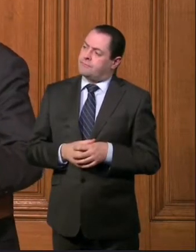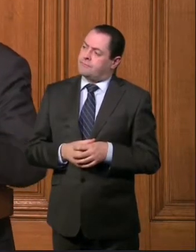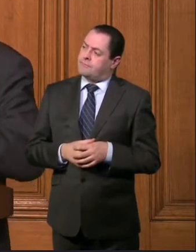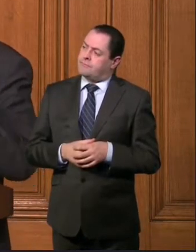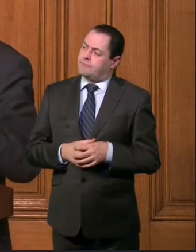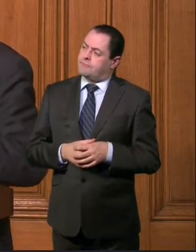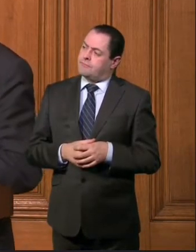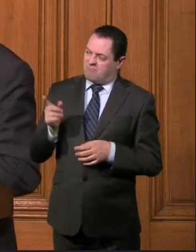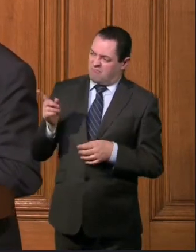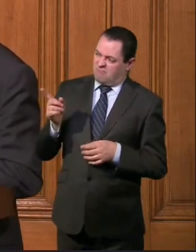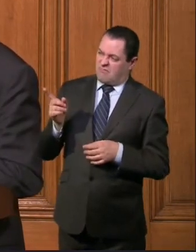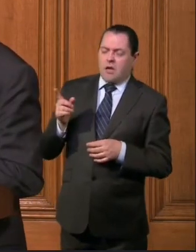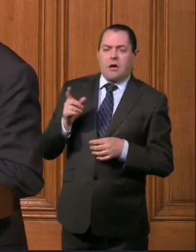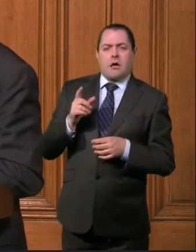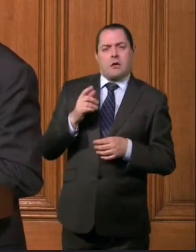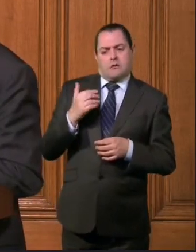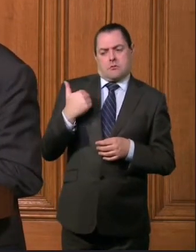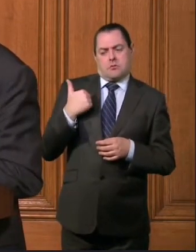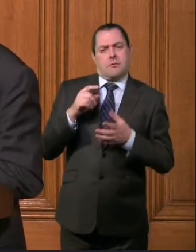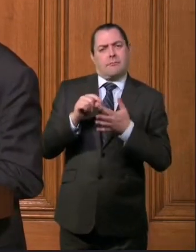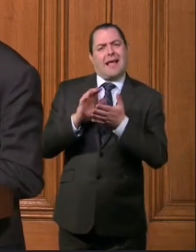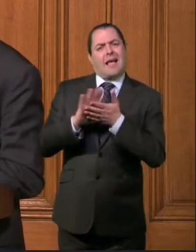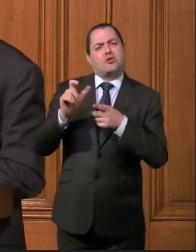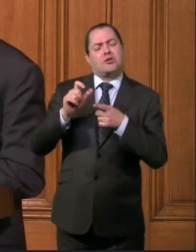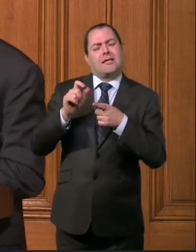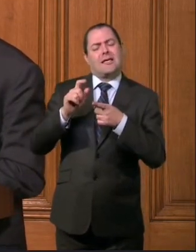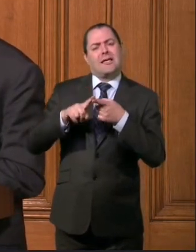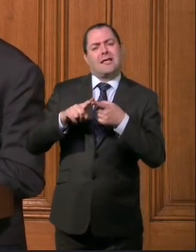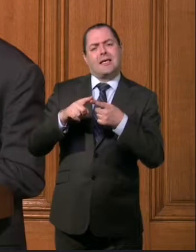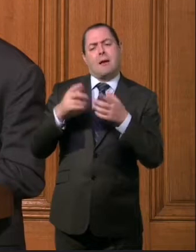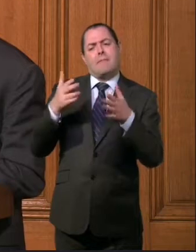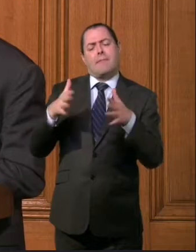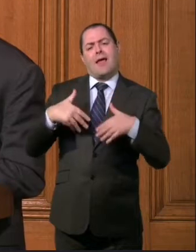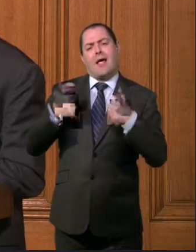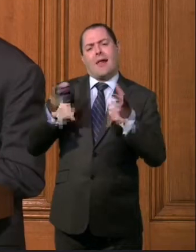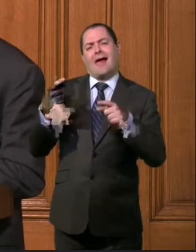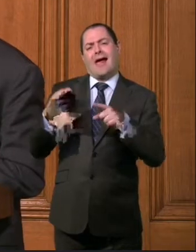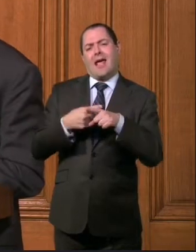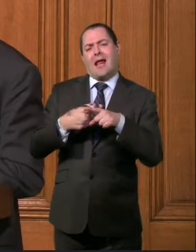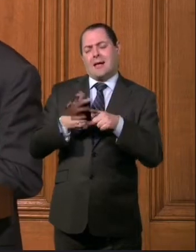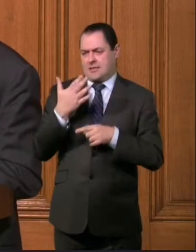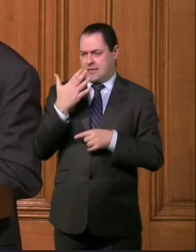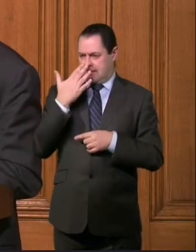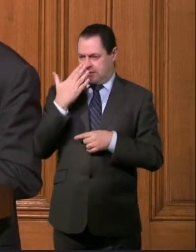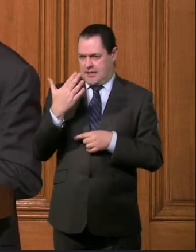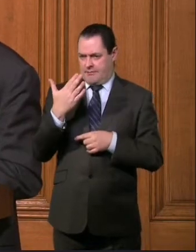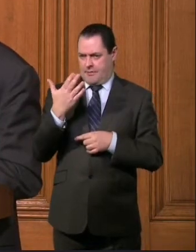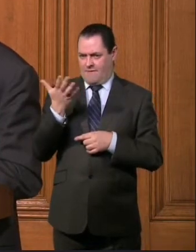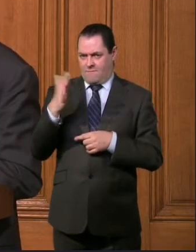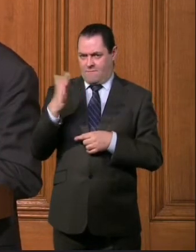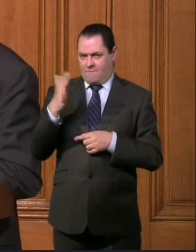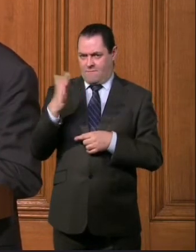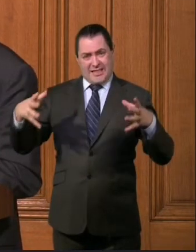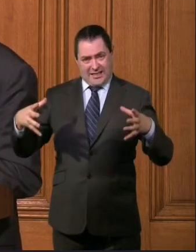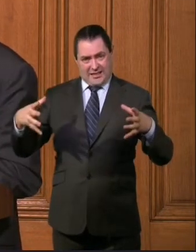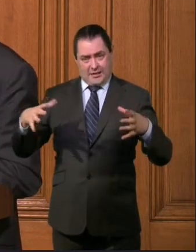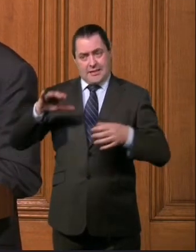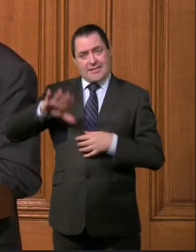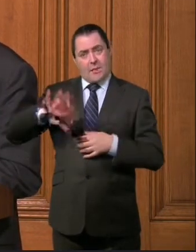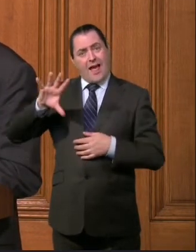that 44 people have been detected with the South African variant. It may be a bit higher because of some uncertain results at the